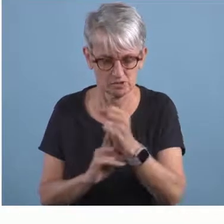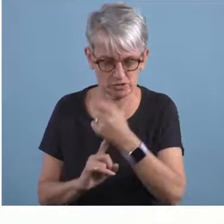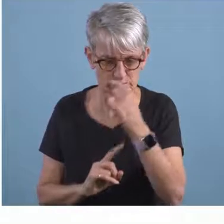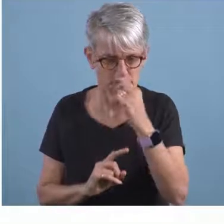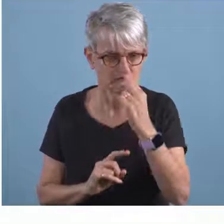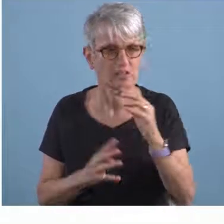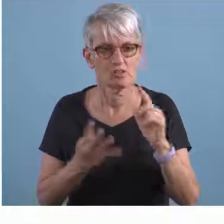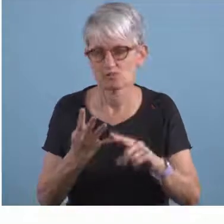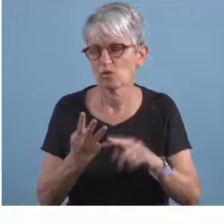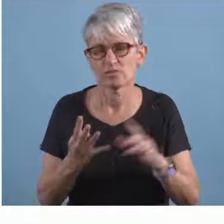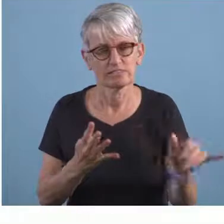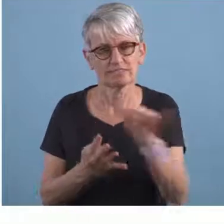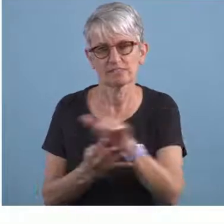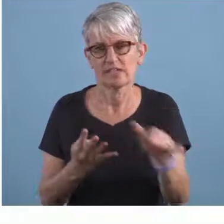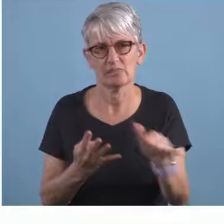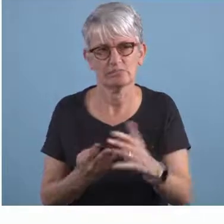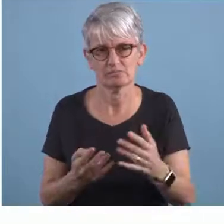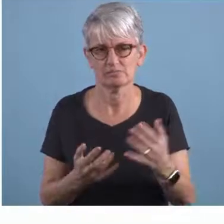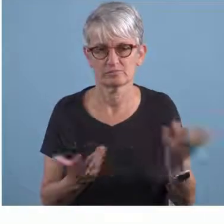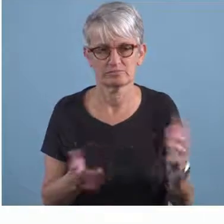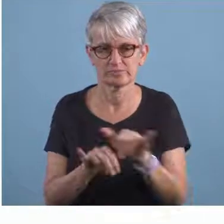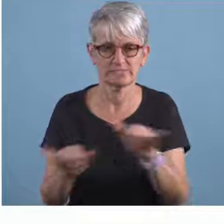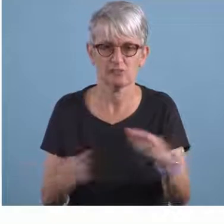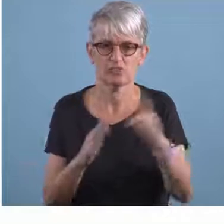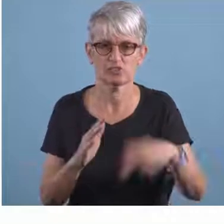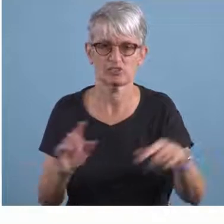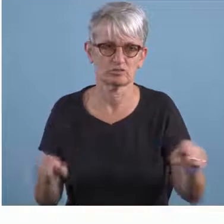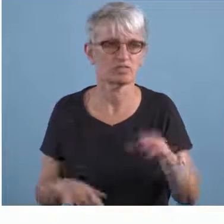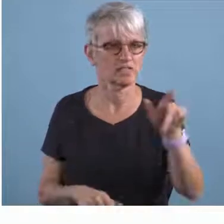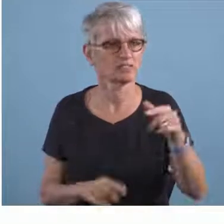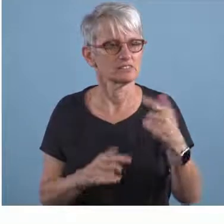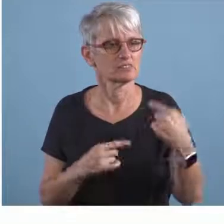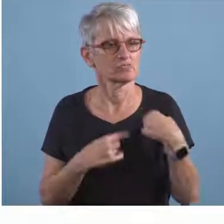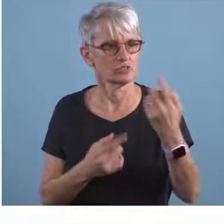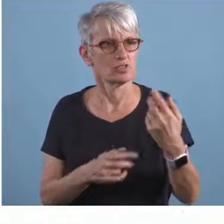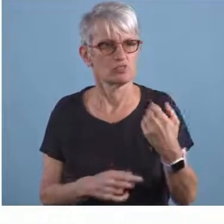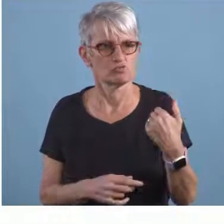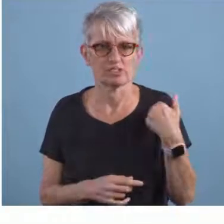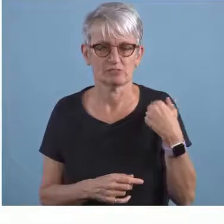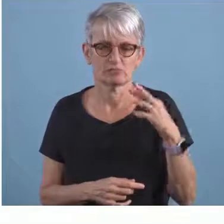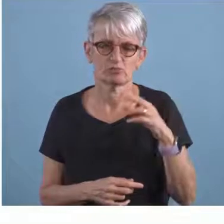the same. And these are all pretty recent